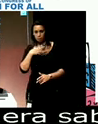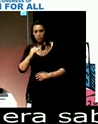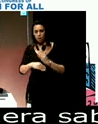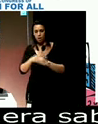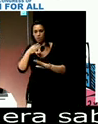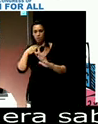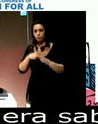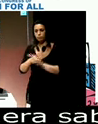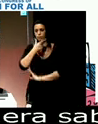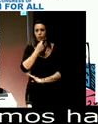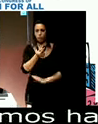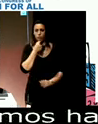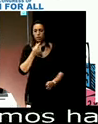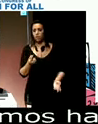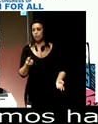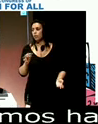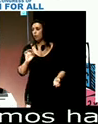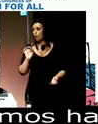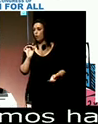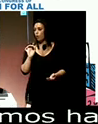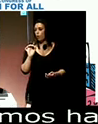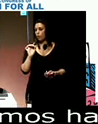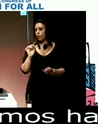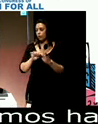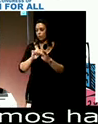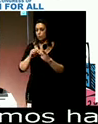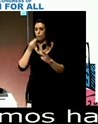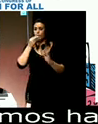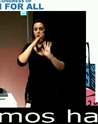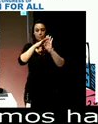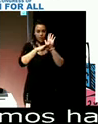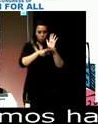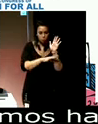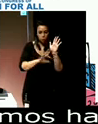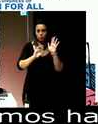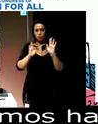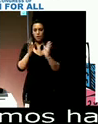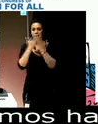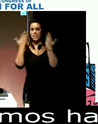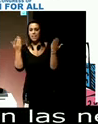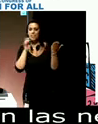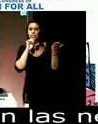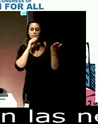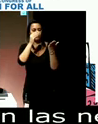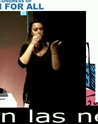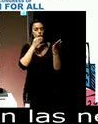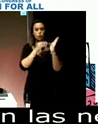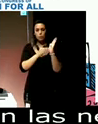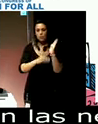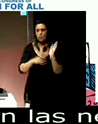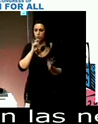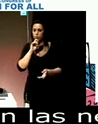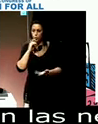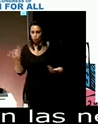already count on this, and they can make easier the access to many people, the kind of menus,